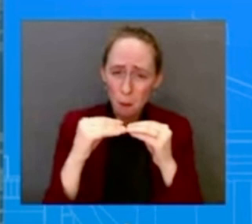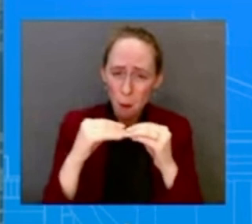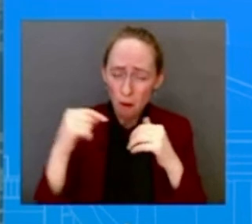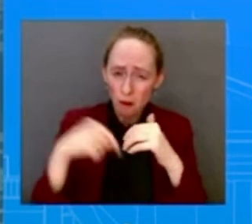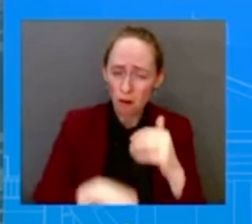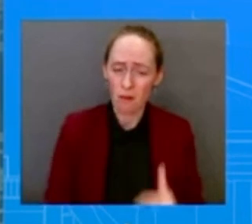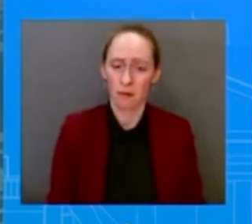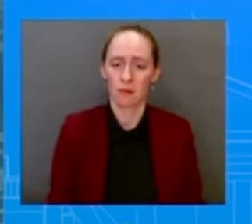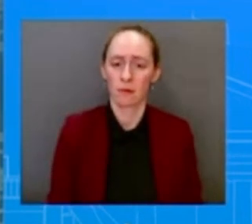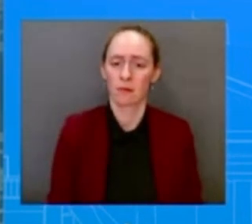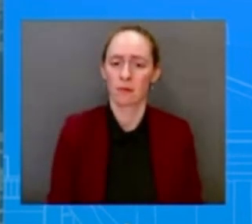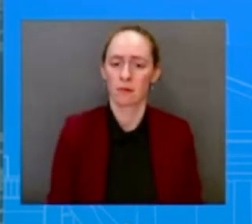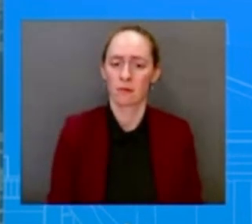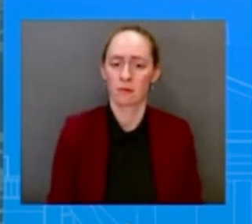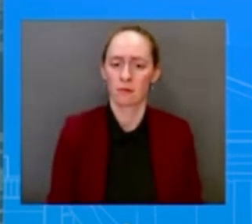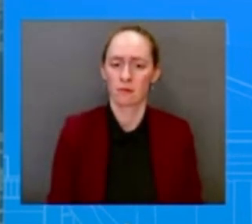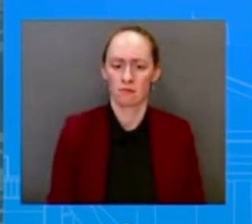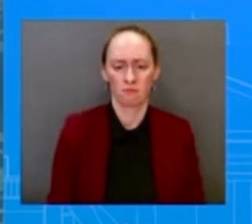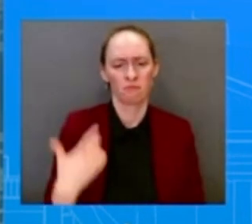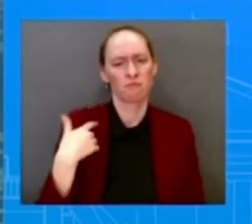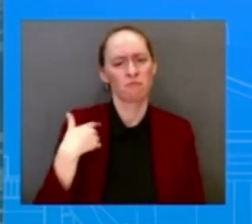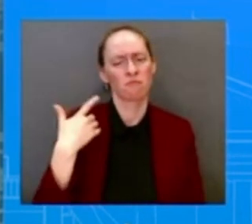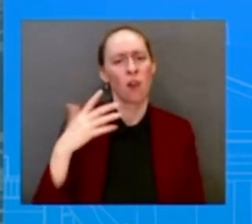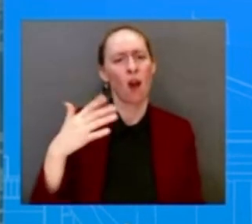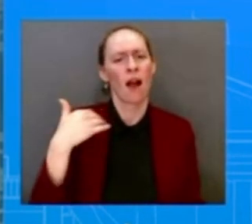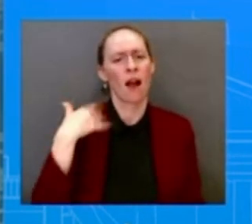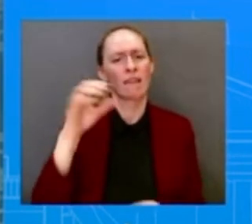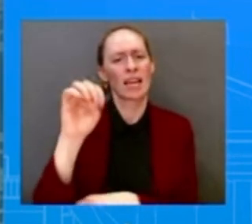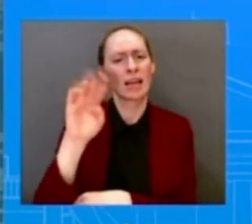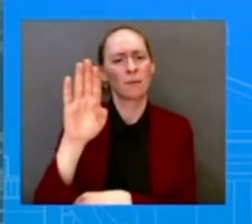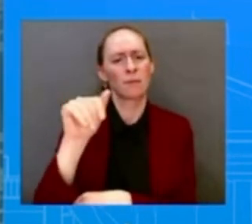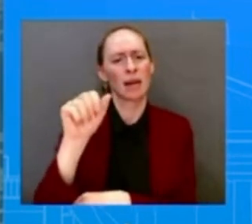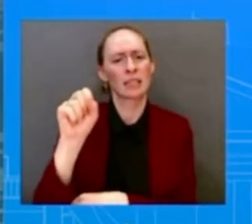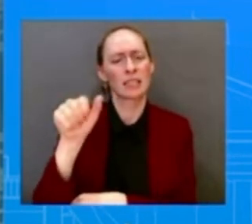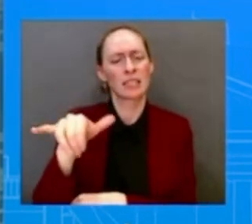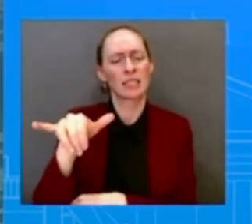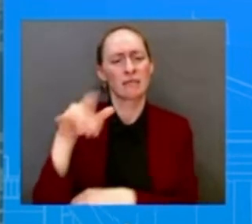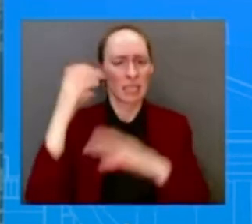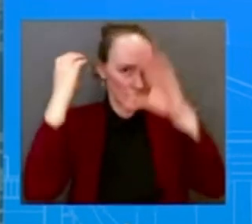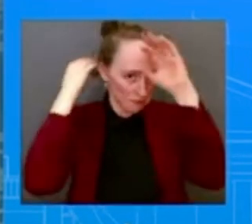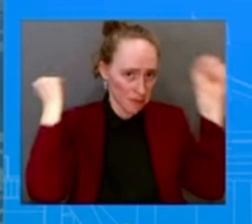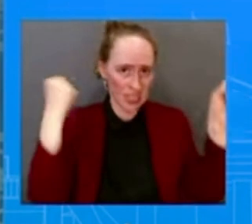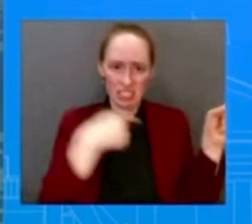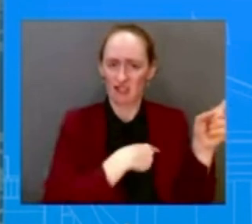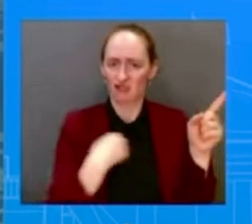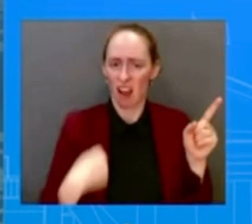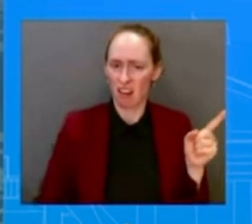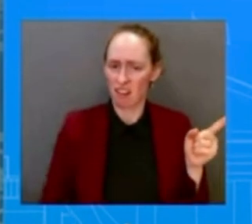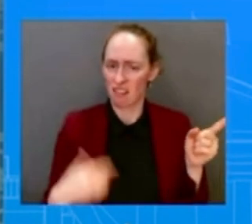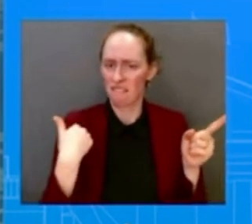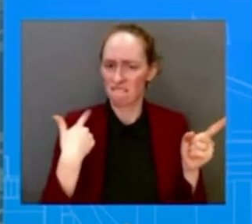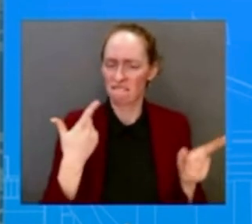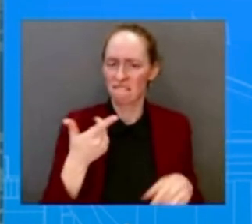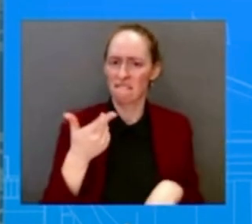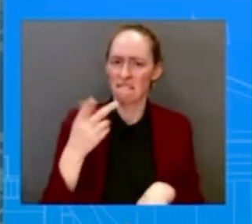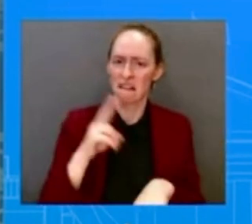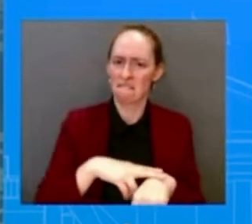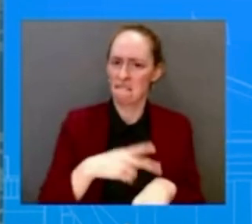discussions routinely happen with Beijing. So, of course, the diplomatic channels remain open. Sadly, the military